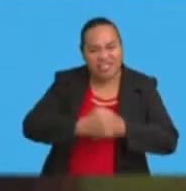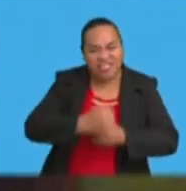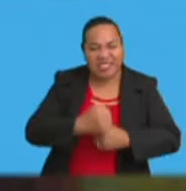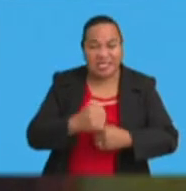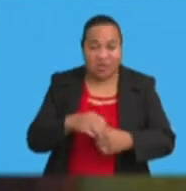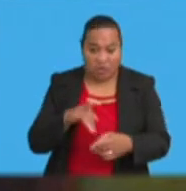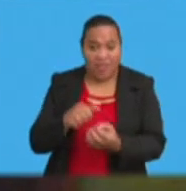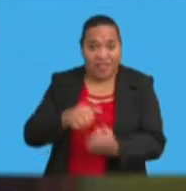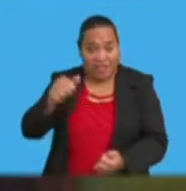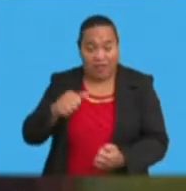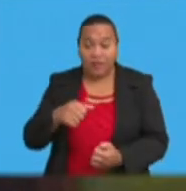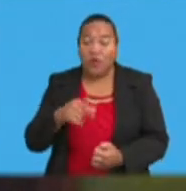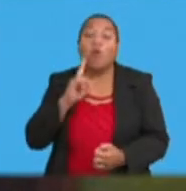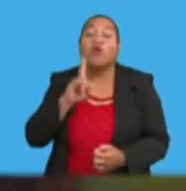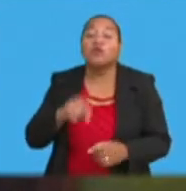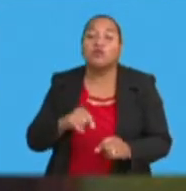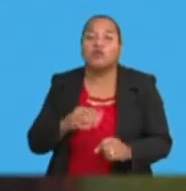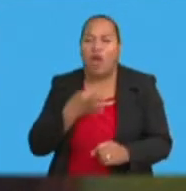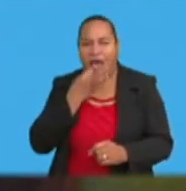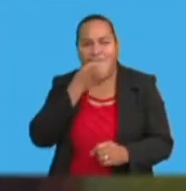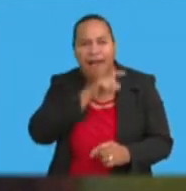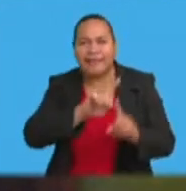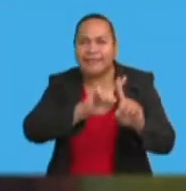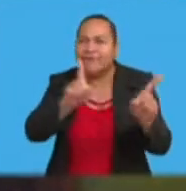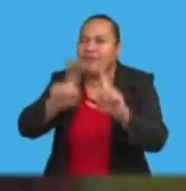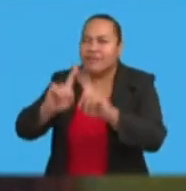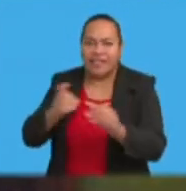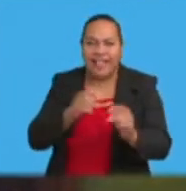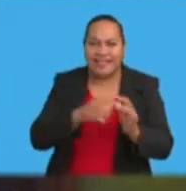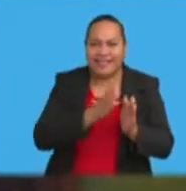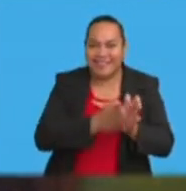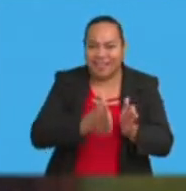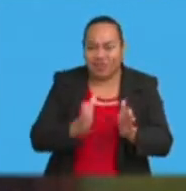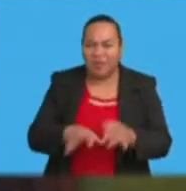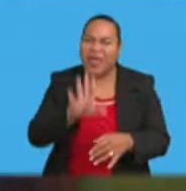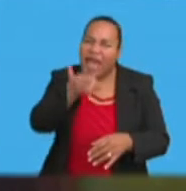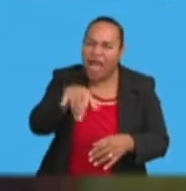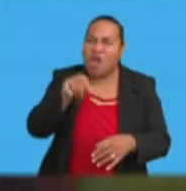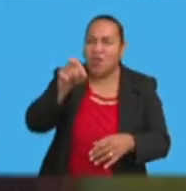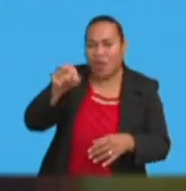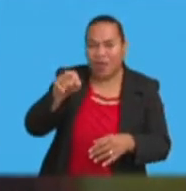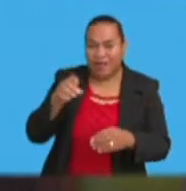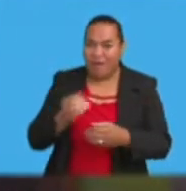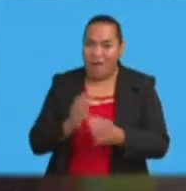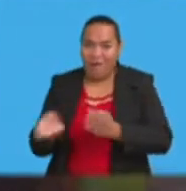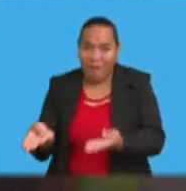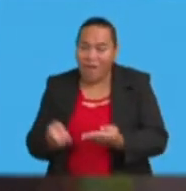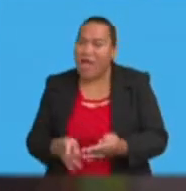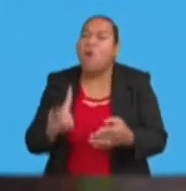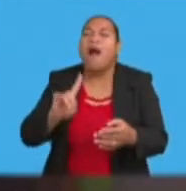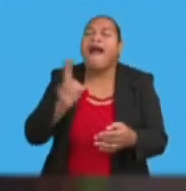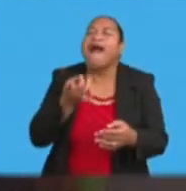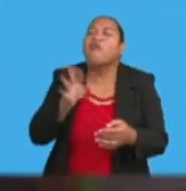go out and ask industries, what is the kind of person that you want to do to be baking bread in your company, or to